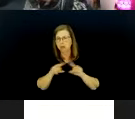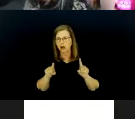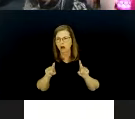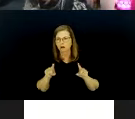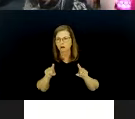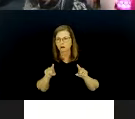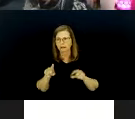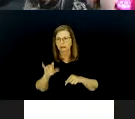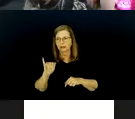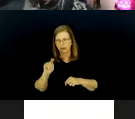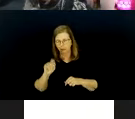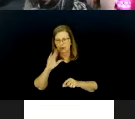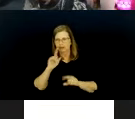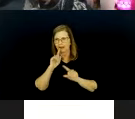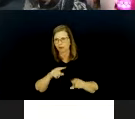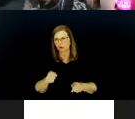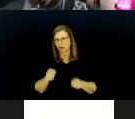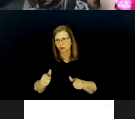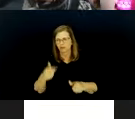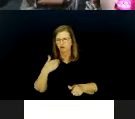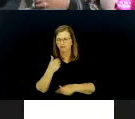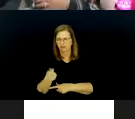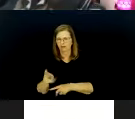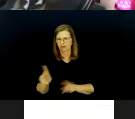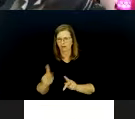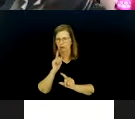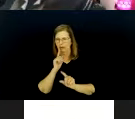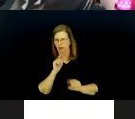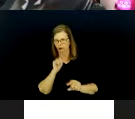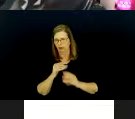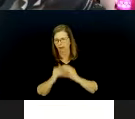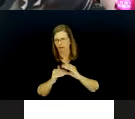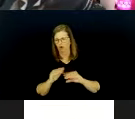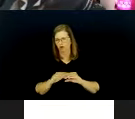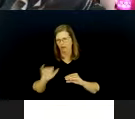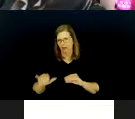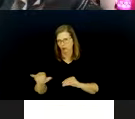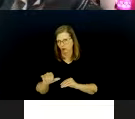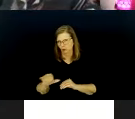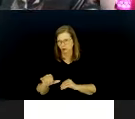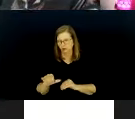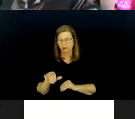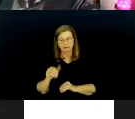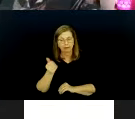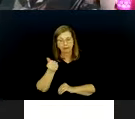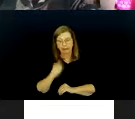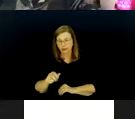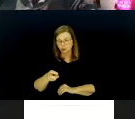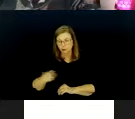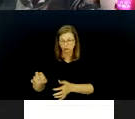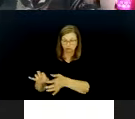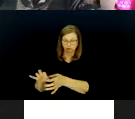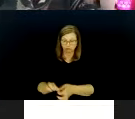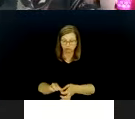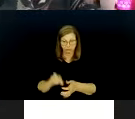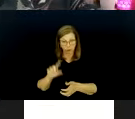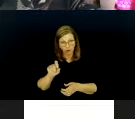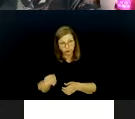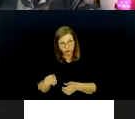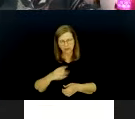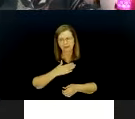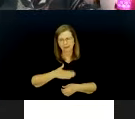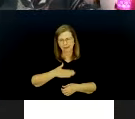it does get answered quickly. We have a couple of people who answer emails on that account. And so if you have any transition related questions, please